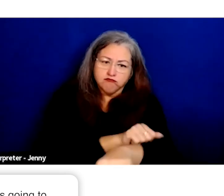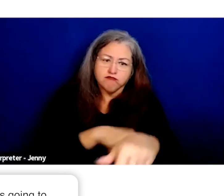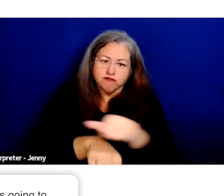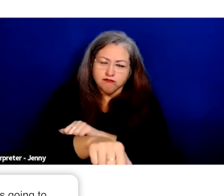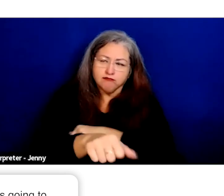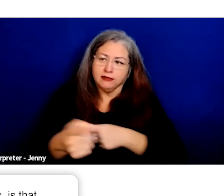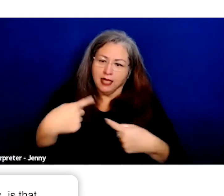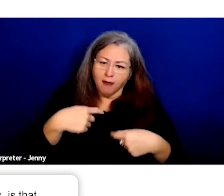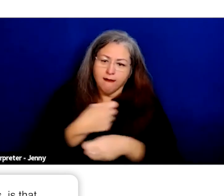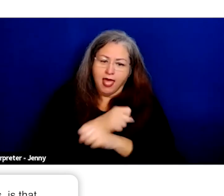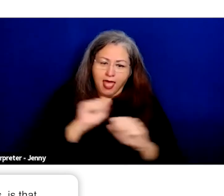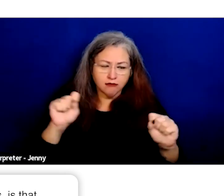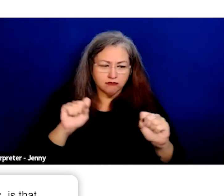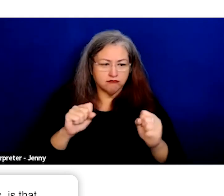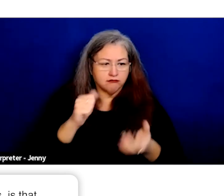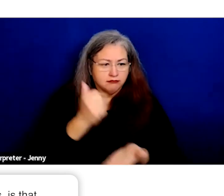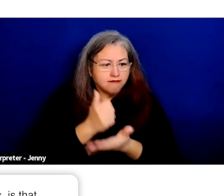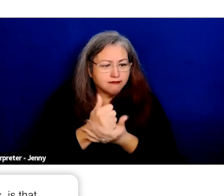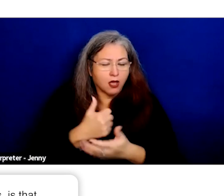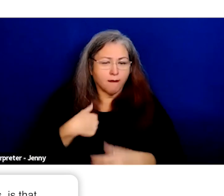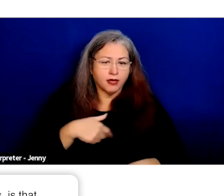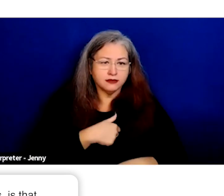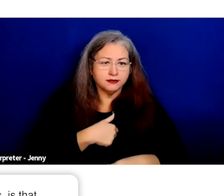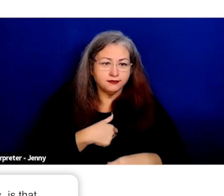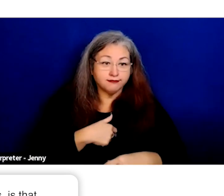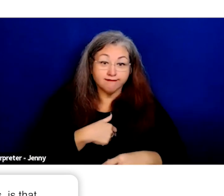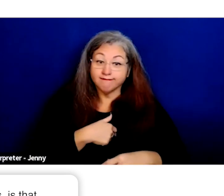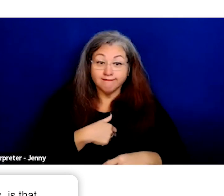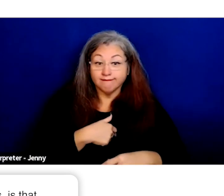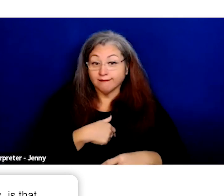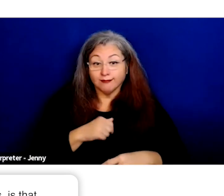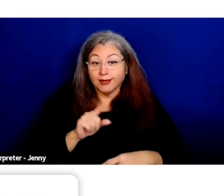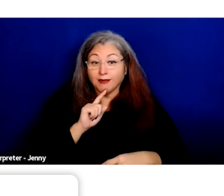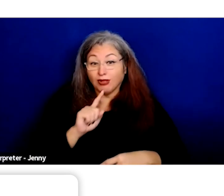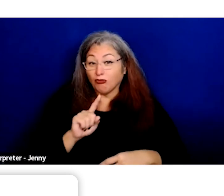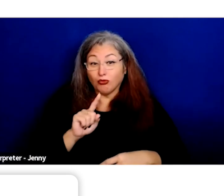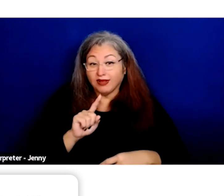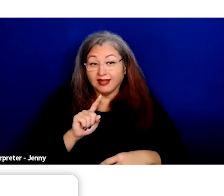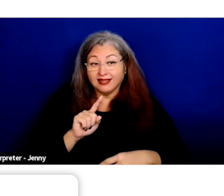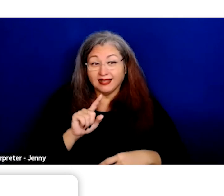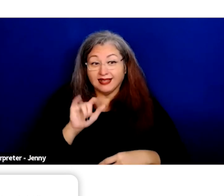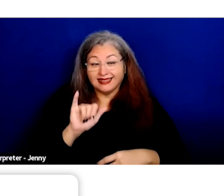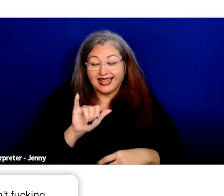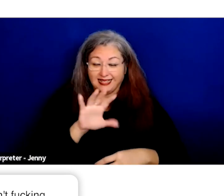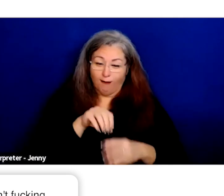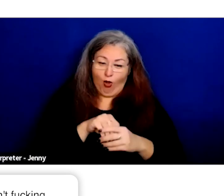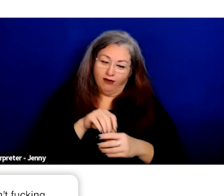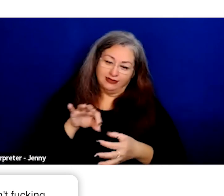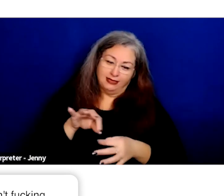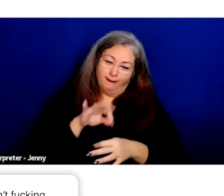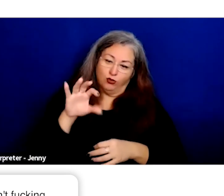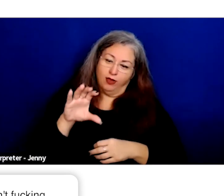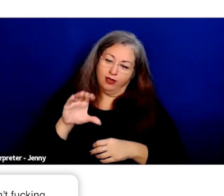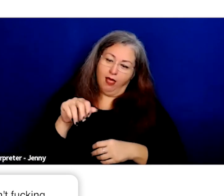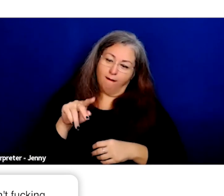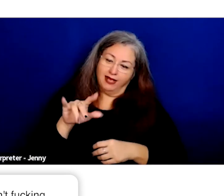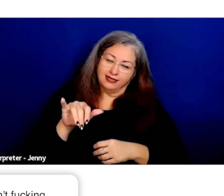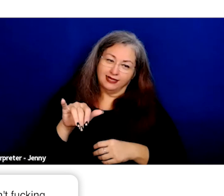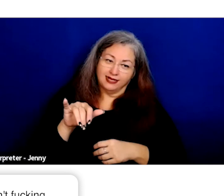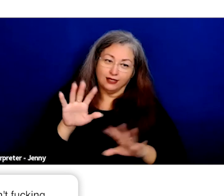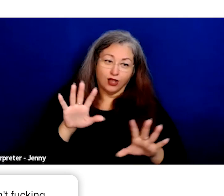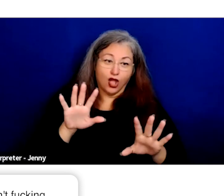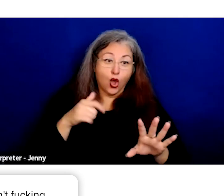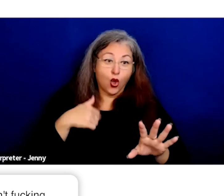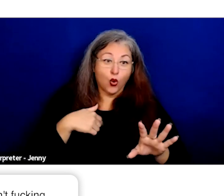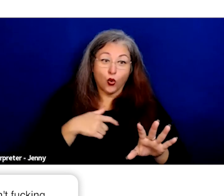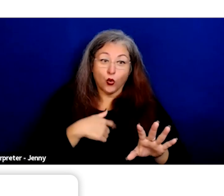us. And the reality is that that's part of spiritual capacity, right? Like, we really